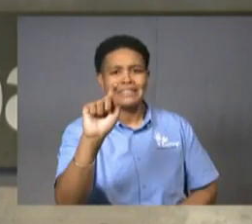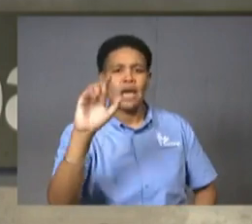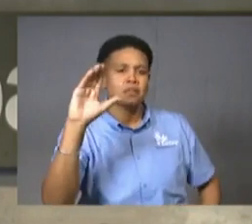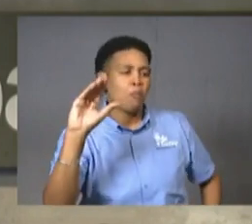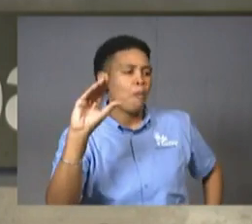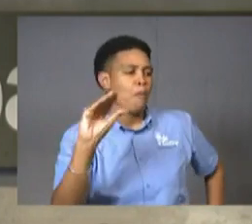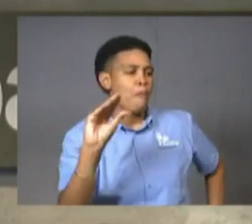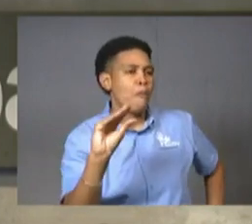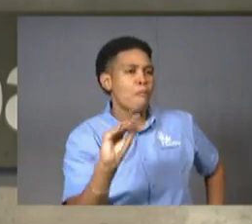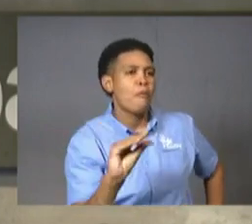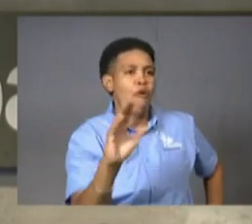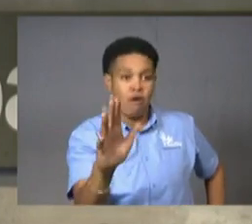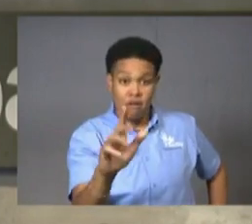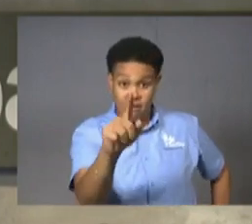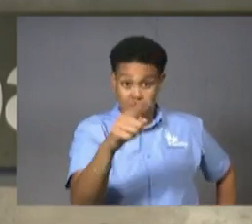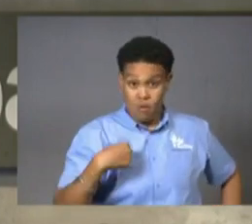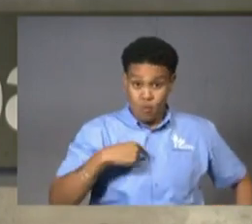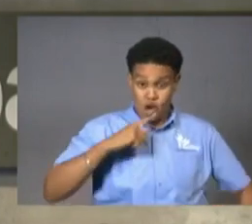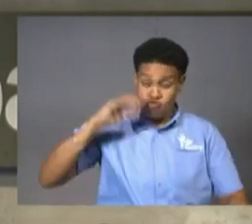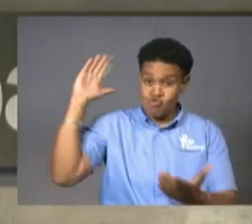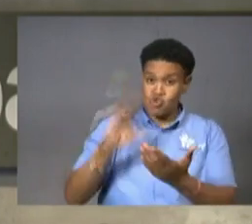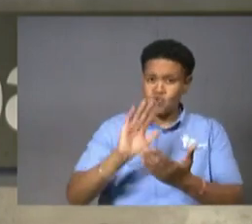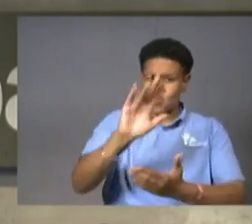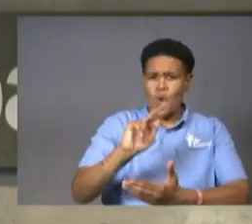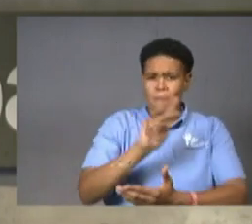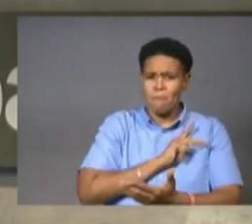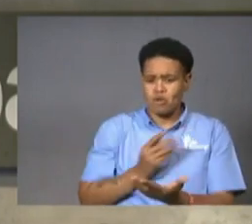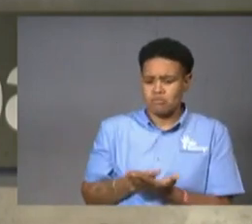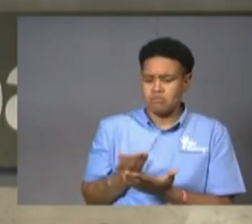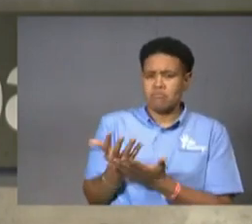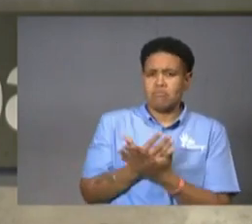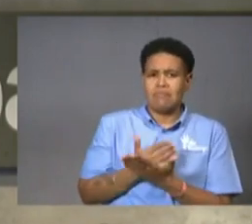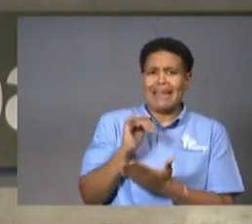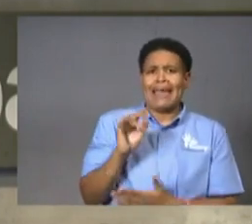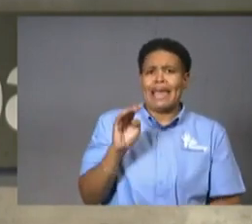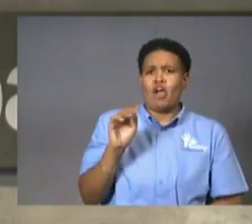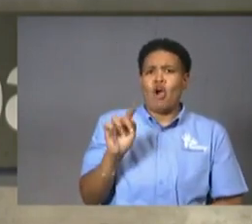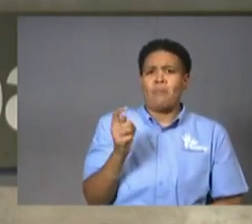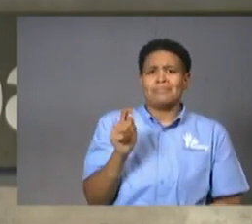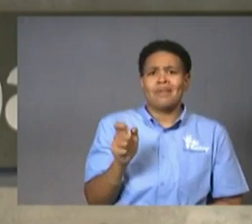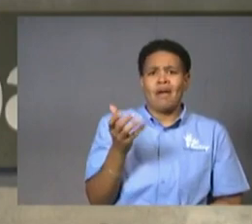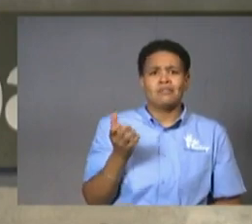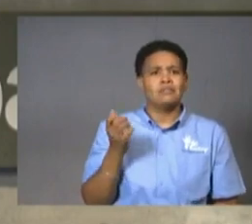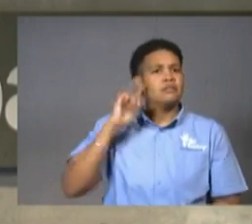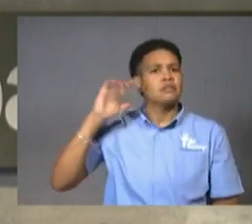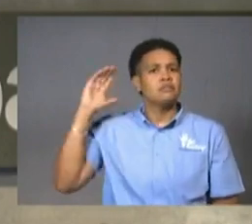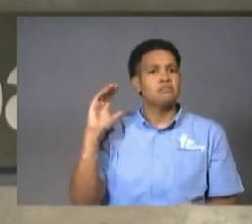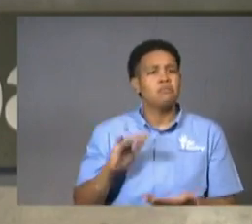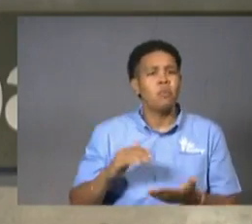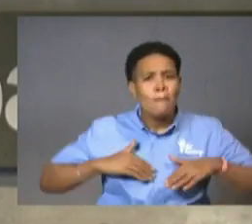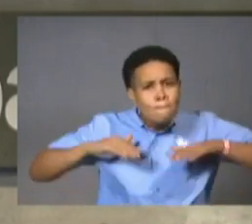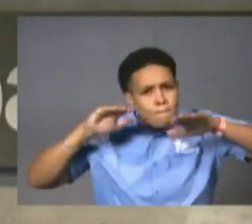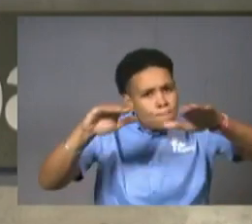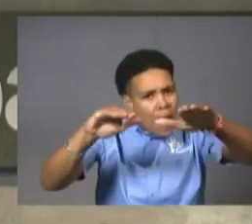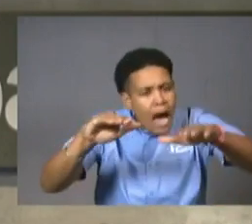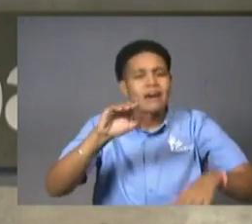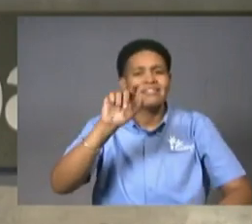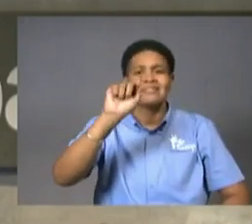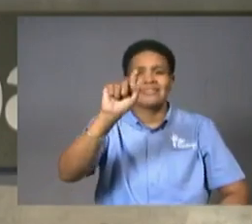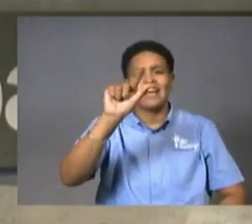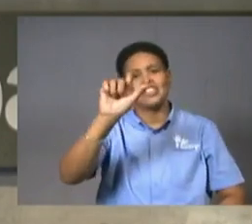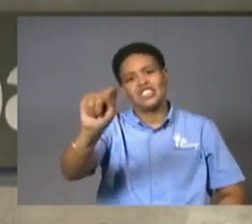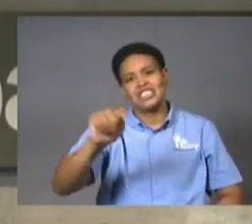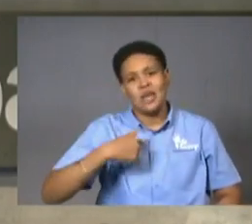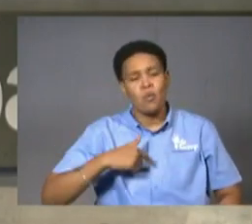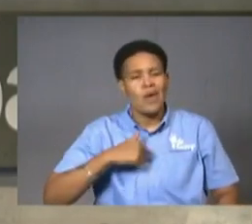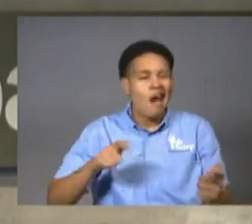We reduced your personal income taxes. We gave back GCT. We abolished and got